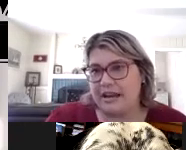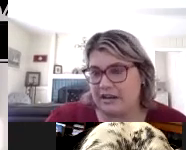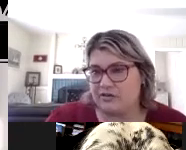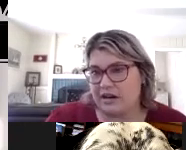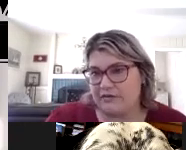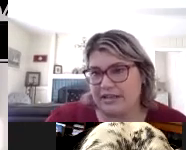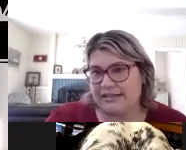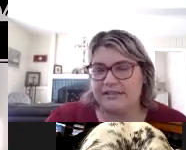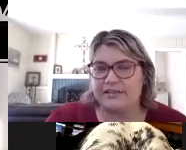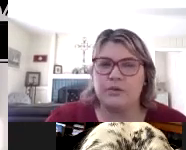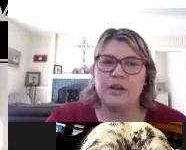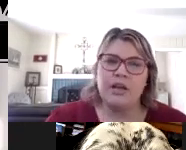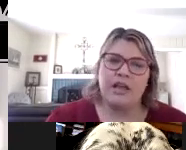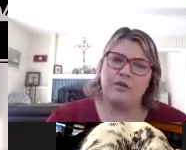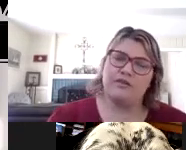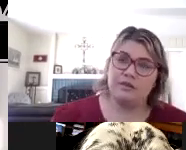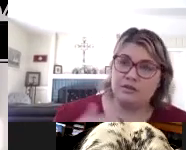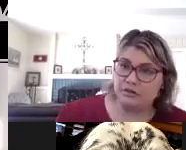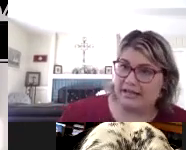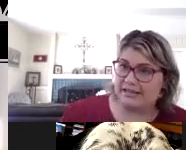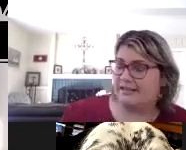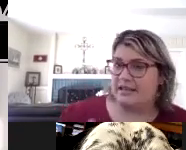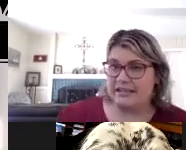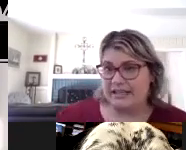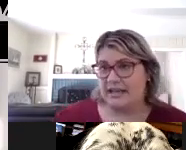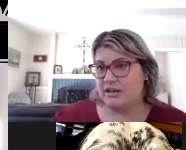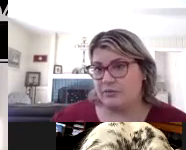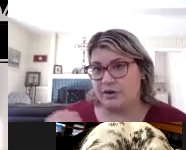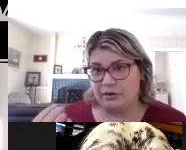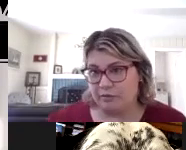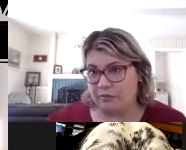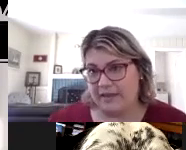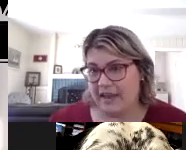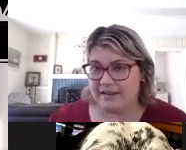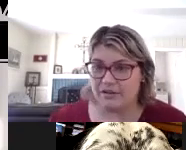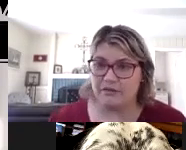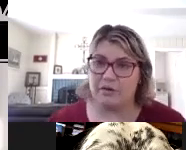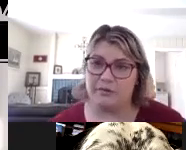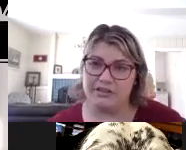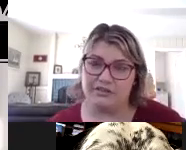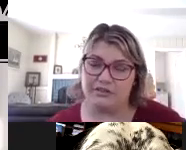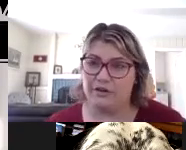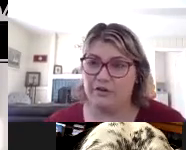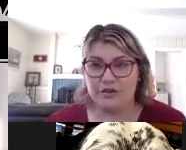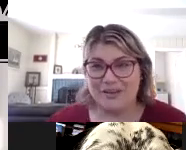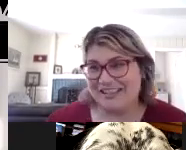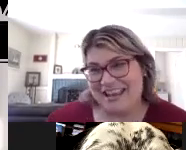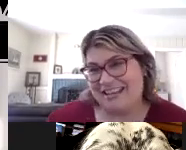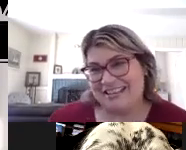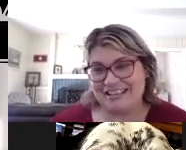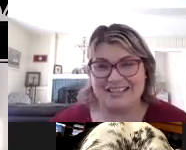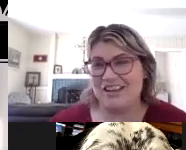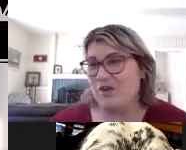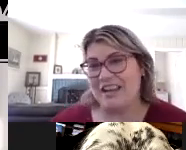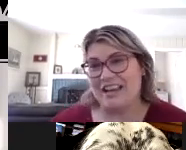were getting their driver's license. So if you have to renew your license in any state and you go and they ask you if you want to register to vote, you should always say